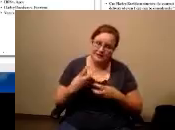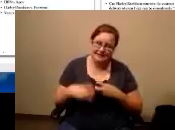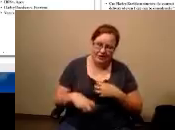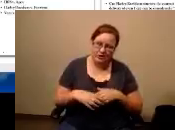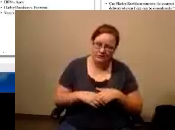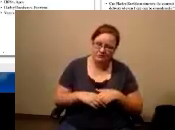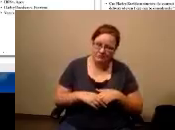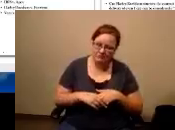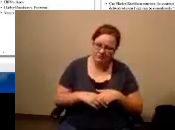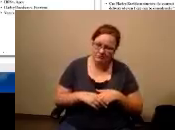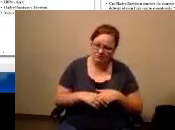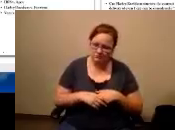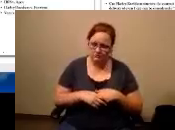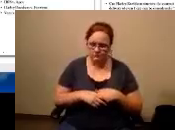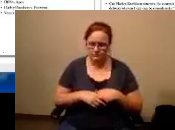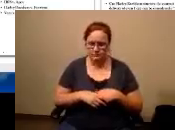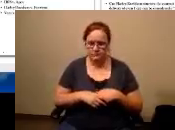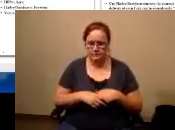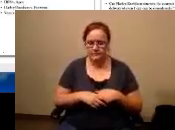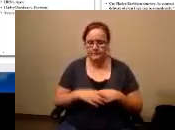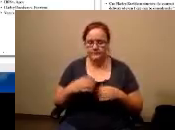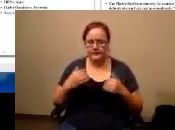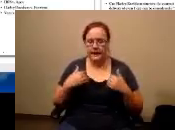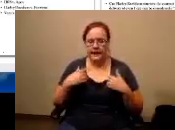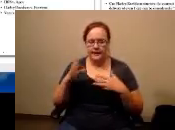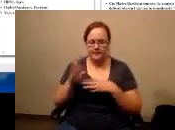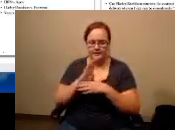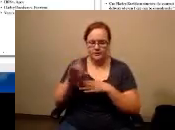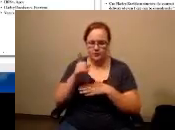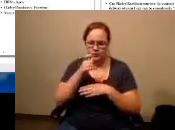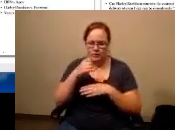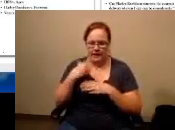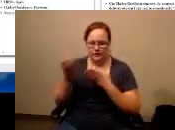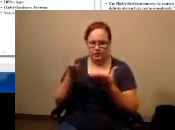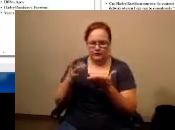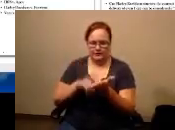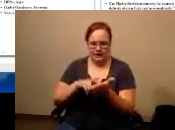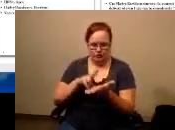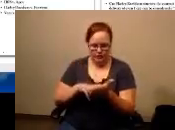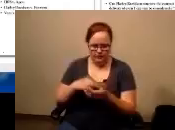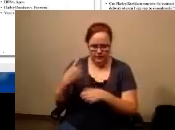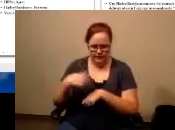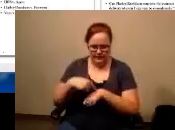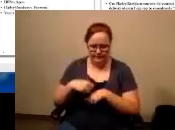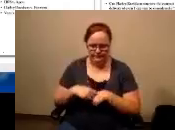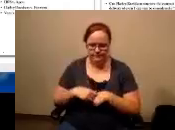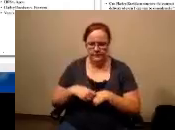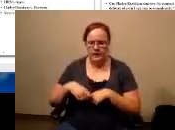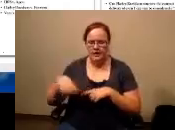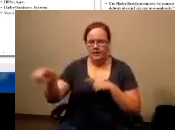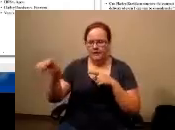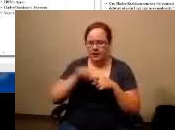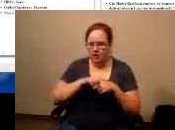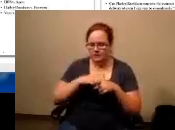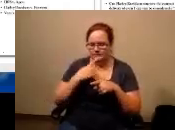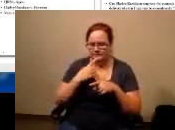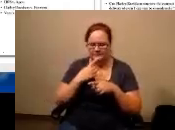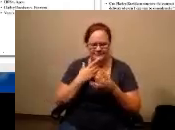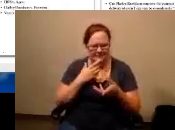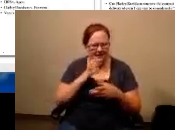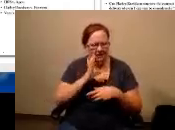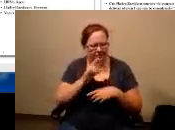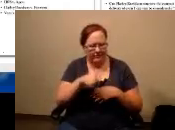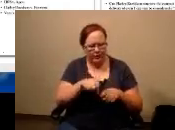I had a client one time that had a service contract, a business that somebody else was providing a service, and they called up one time and said, hey, they're in